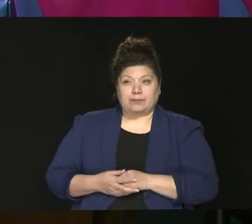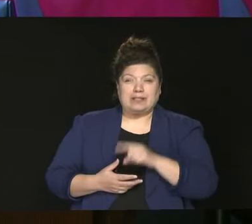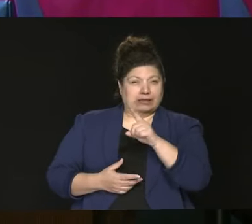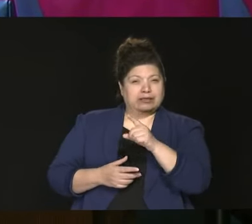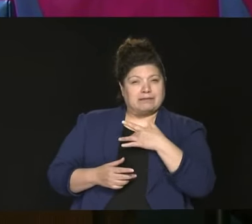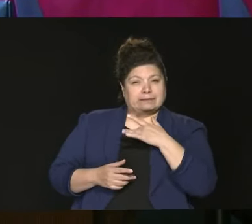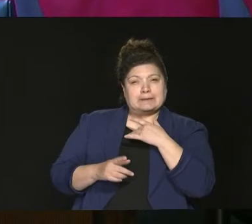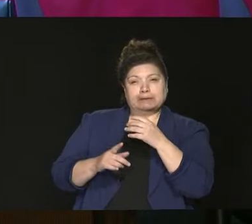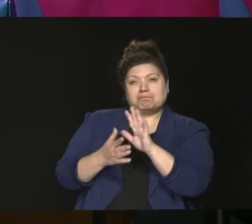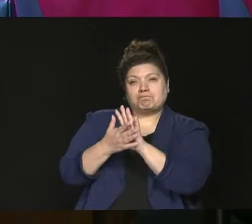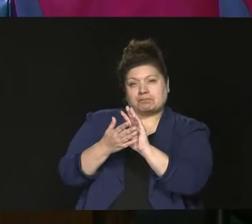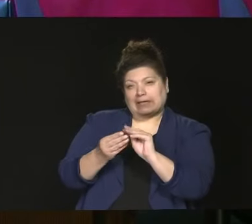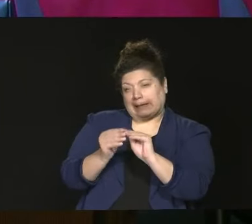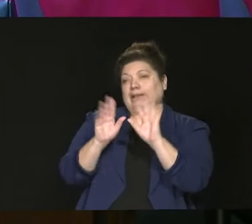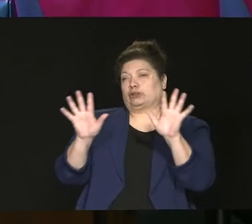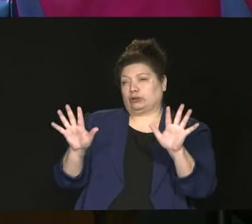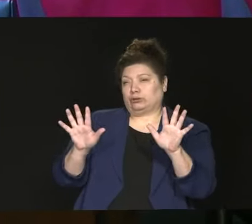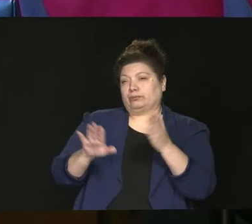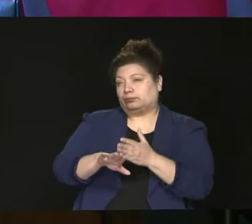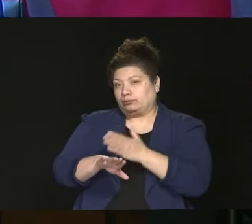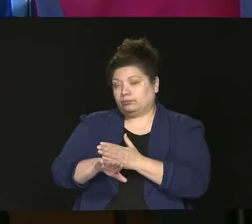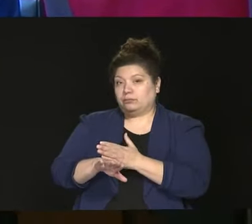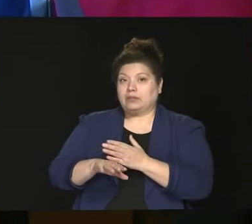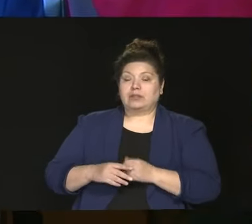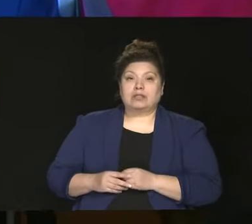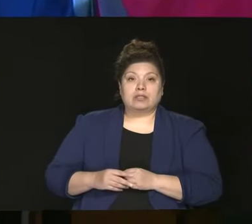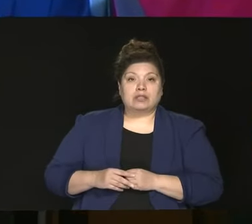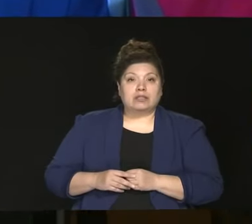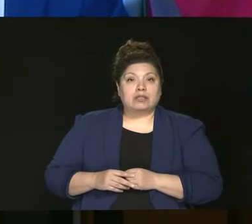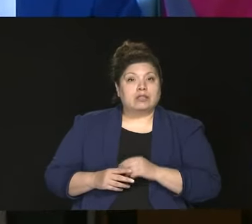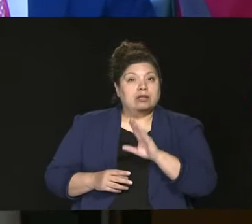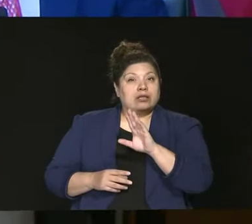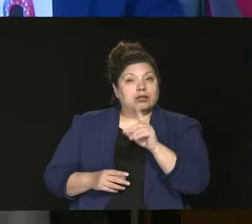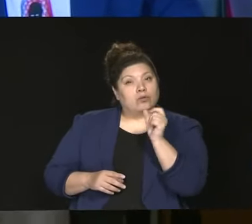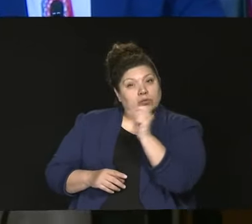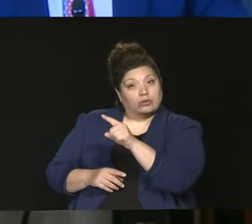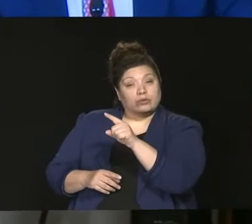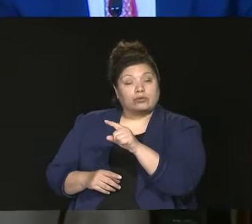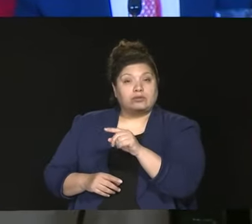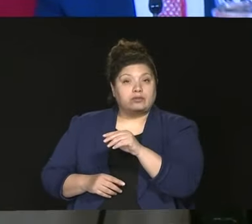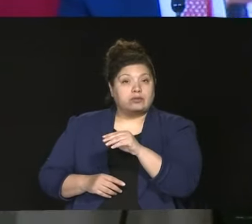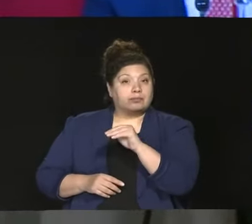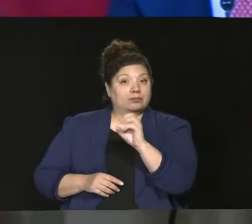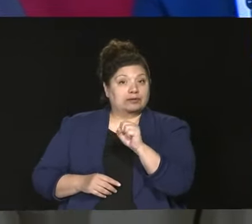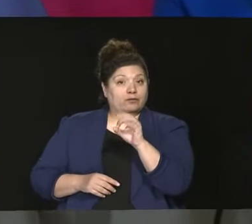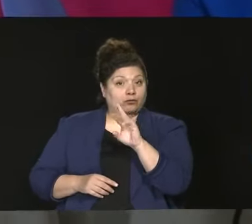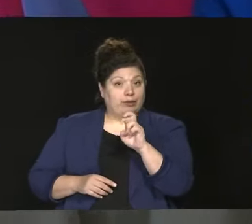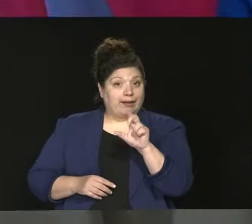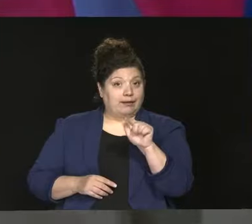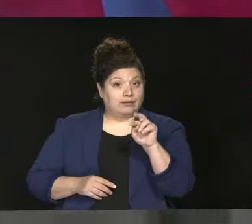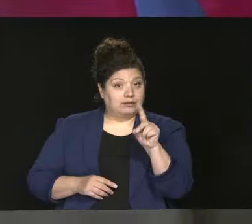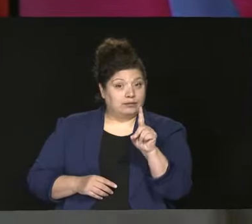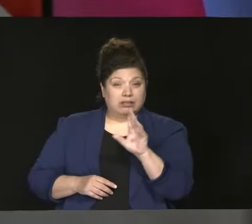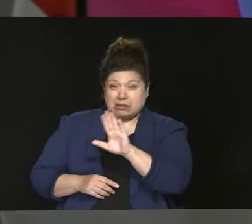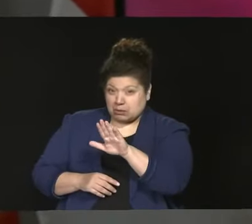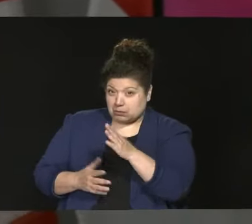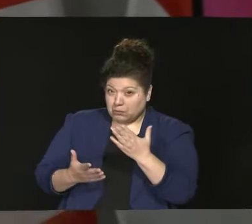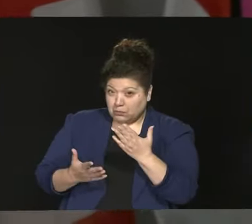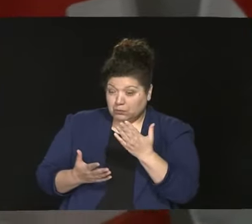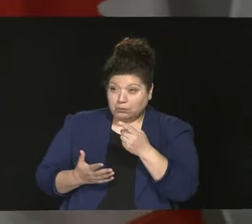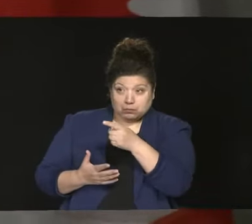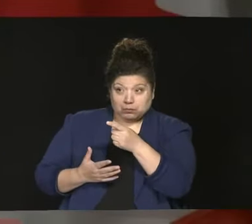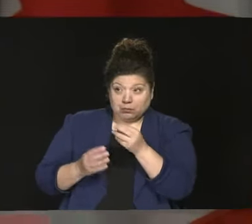pour Madame Freeland. Je ne sais pas si vous avez des détails là-dessus. M. Trudeau a laissé entendre tout à l'heure que